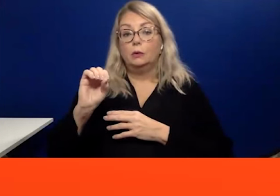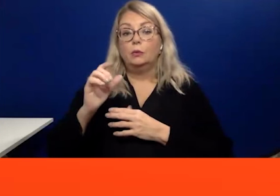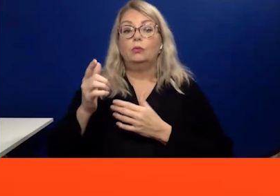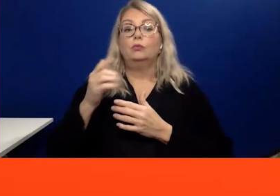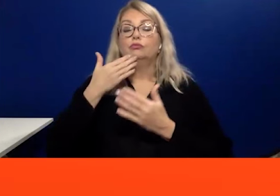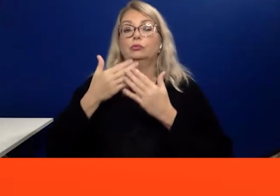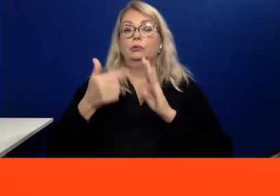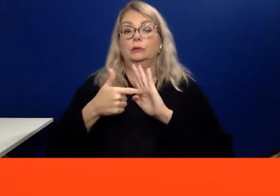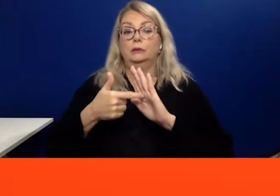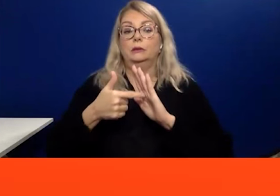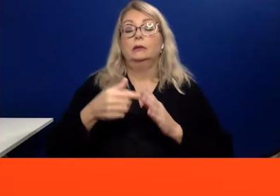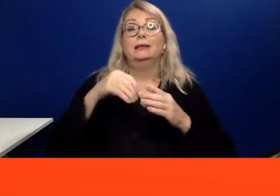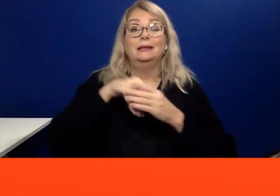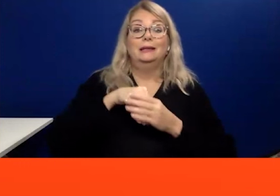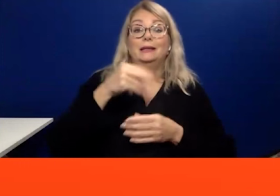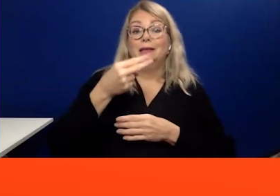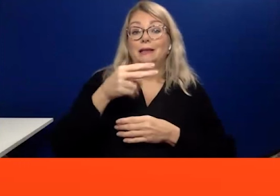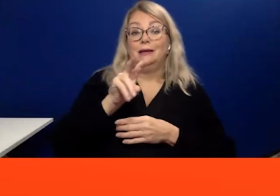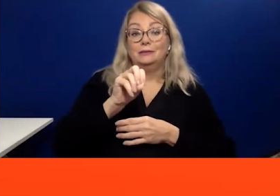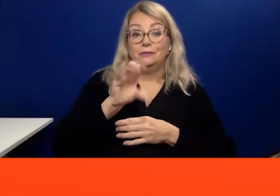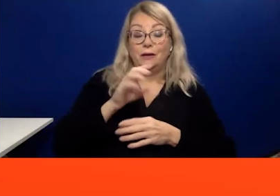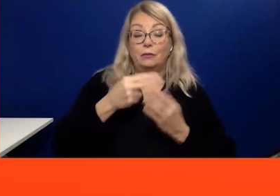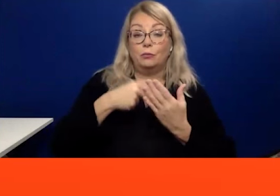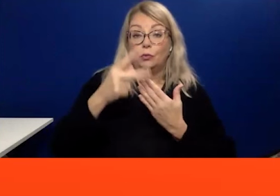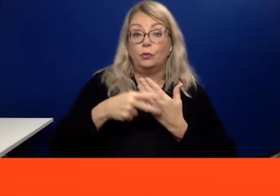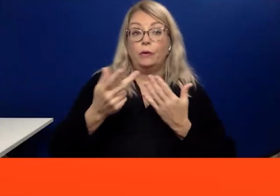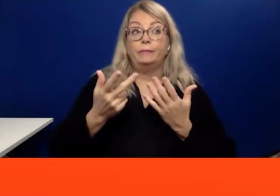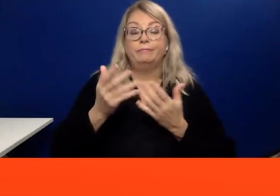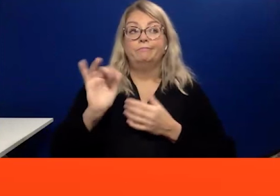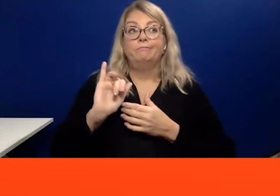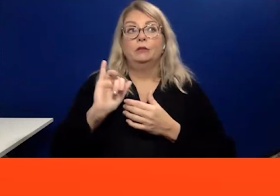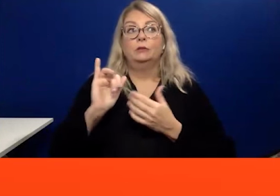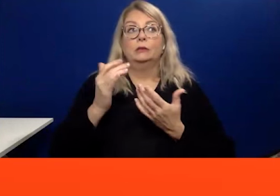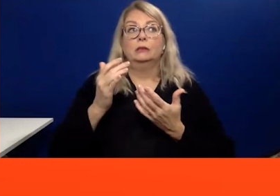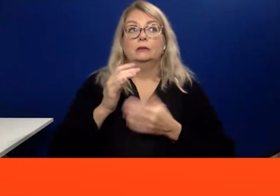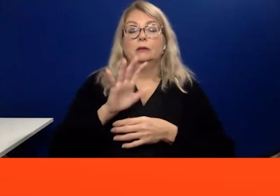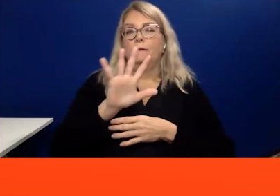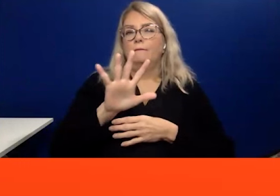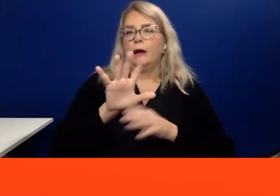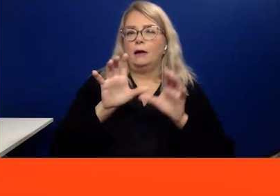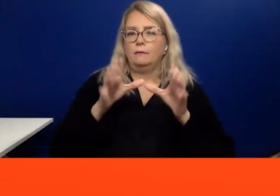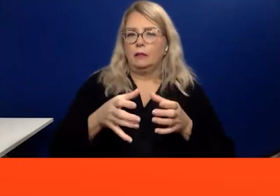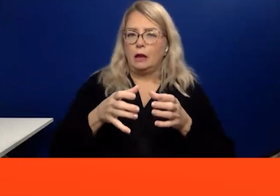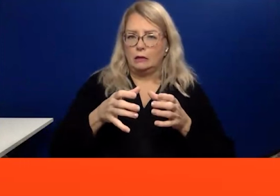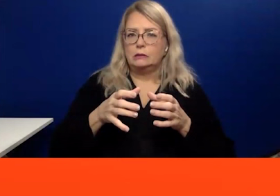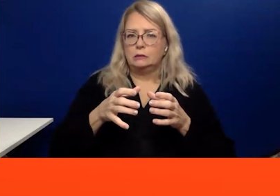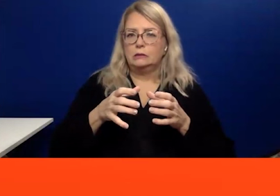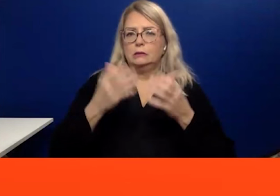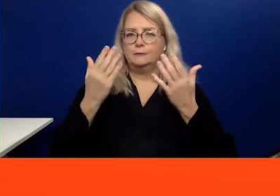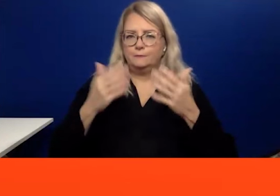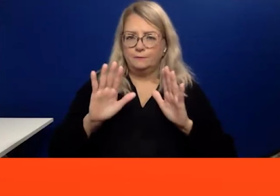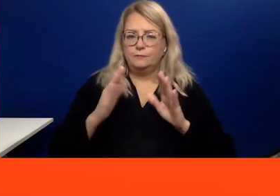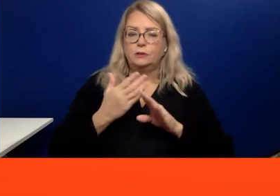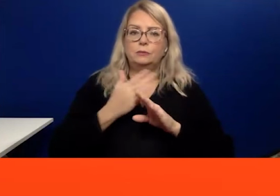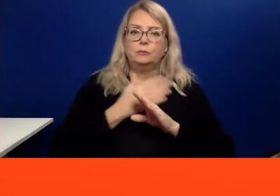In the HVAC program, there are let's see, there's 5 classes that have to be completed in order to get a